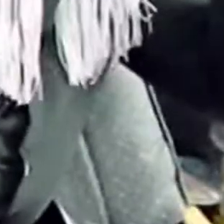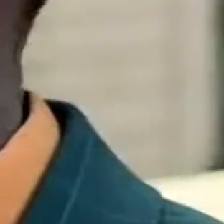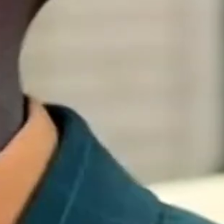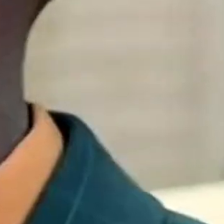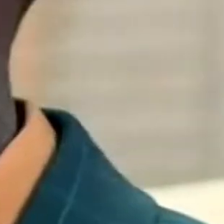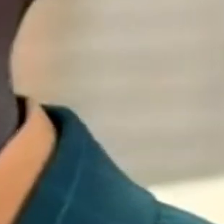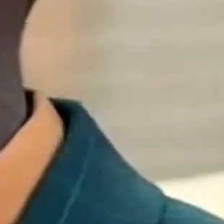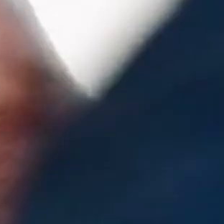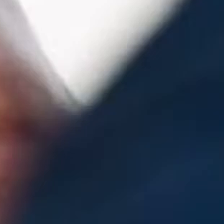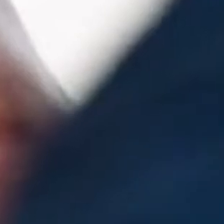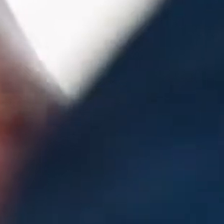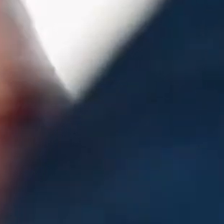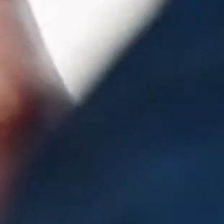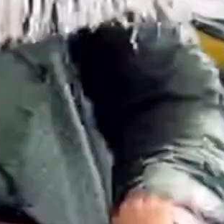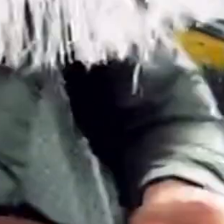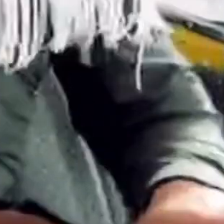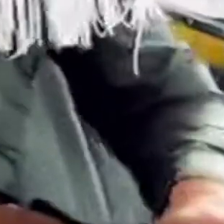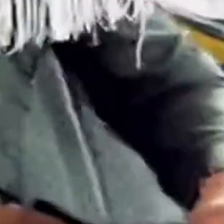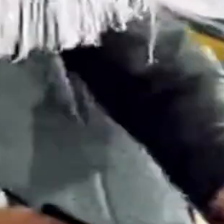now follow you anywhere.